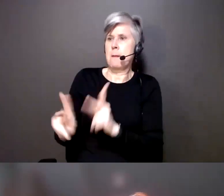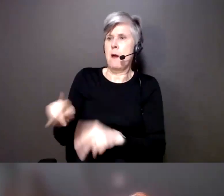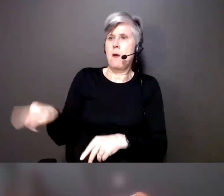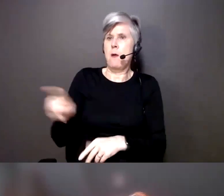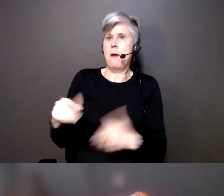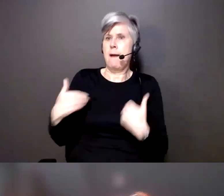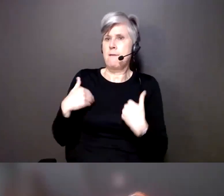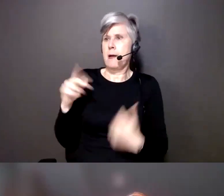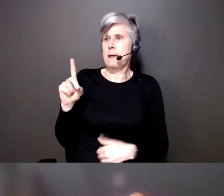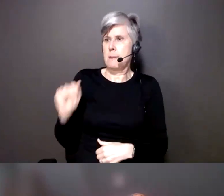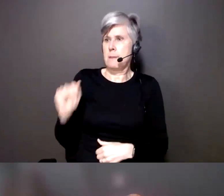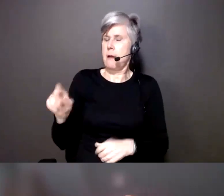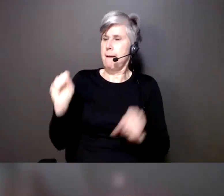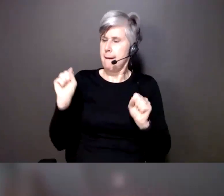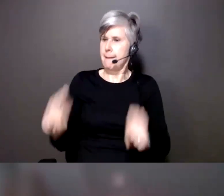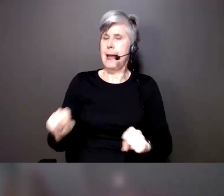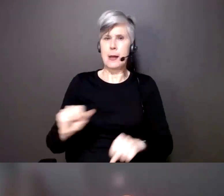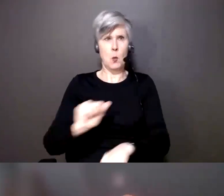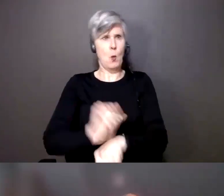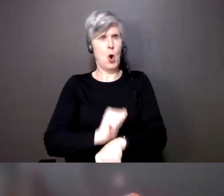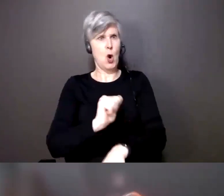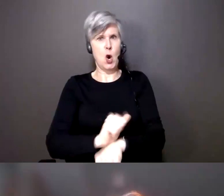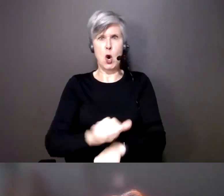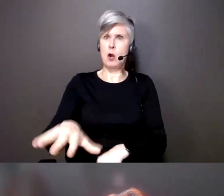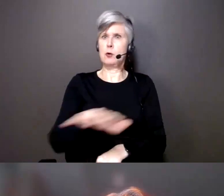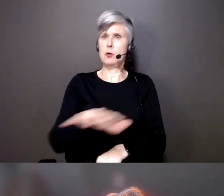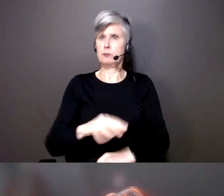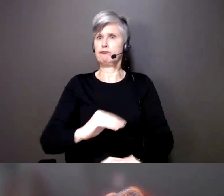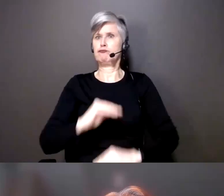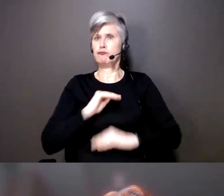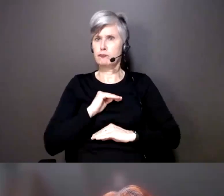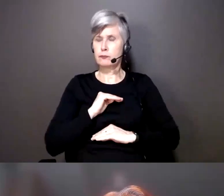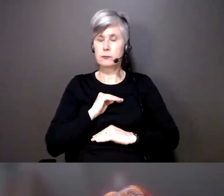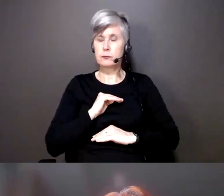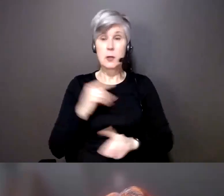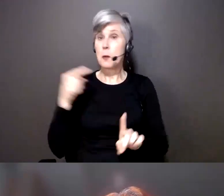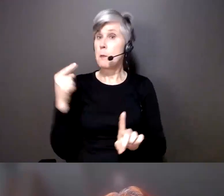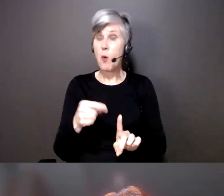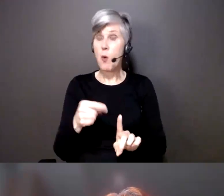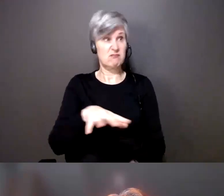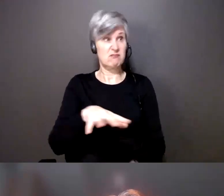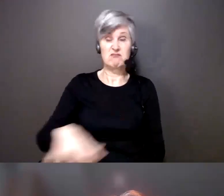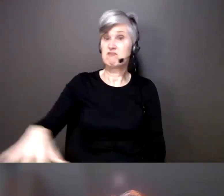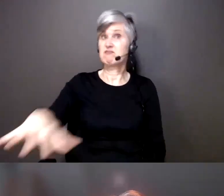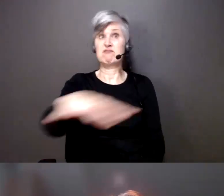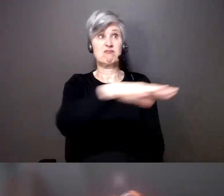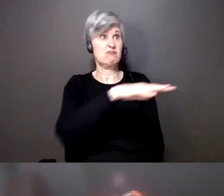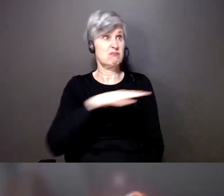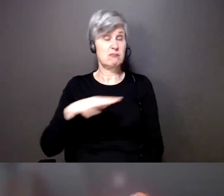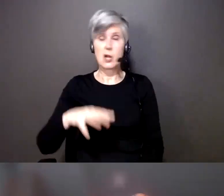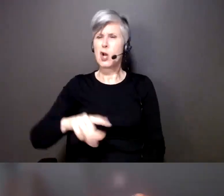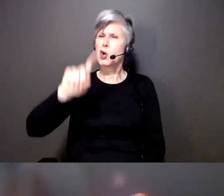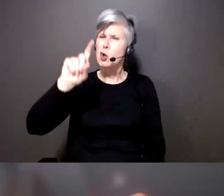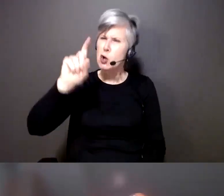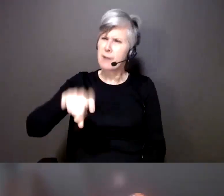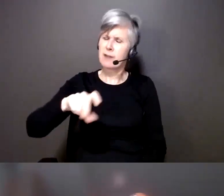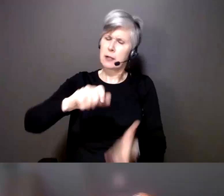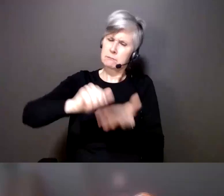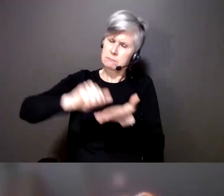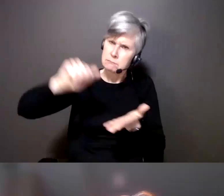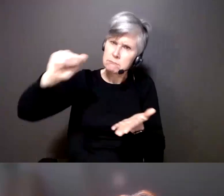the environment, making sure that our environment is free of obstacles. And obstacles are